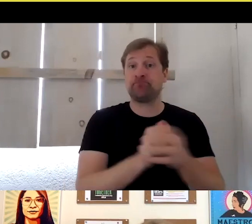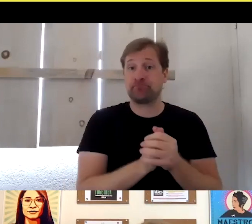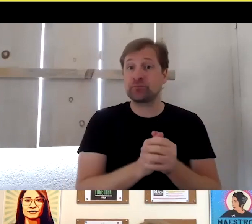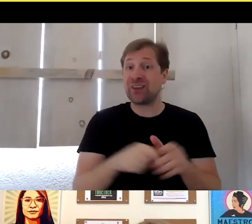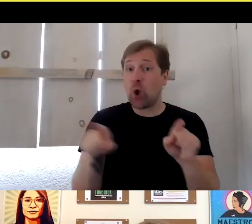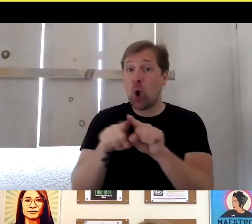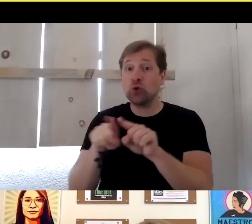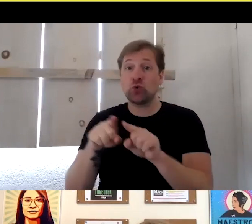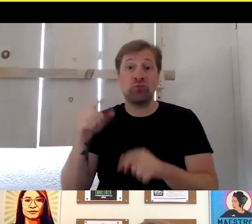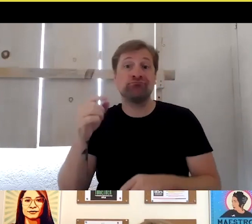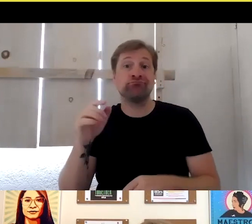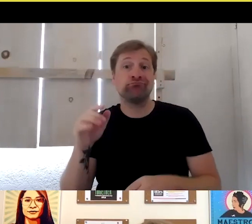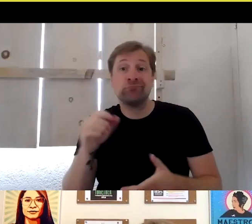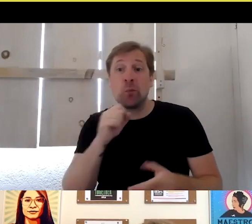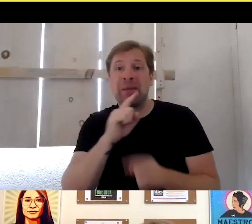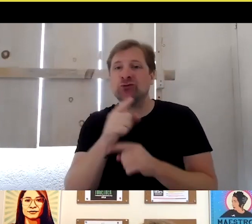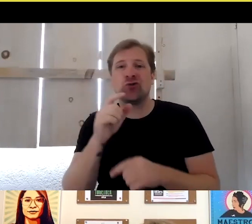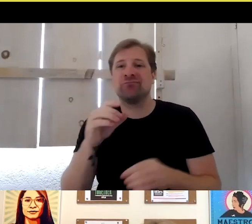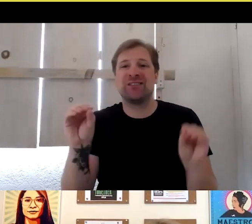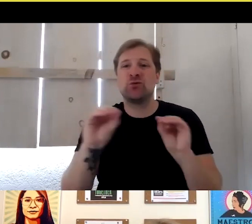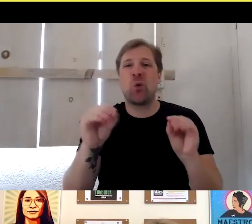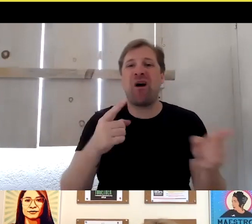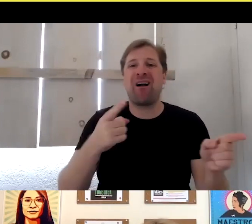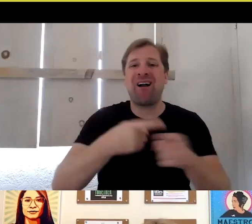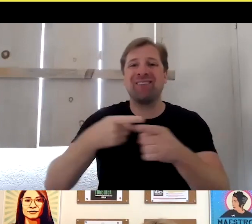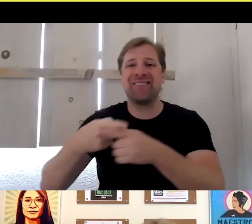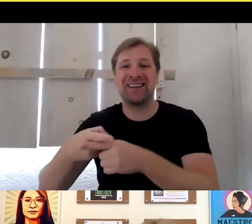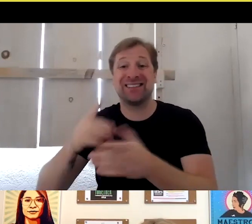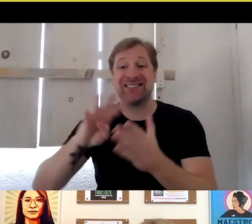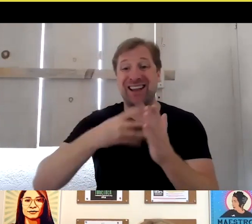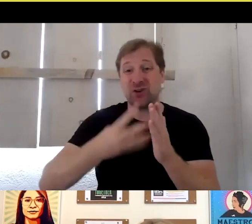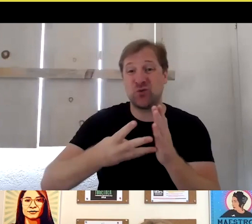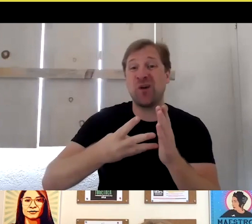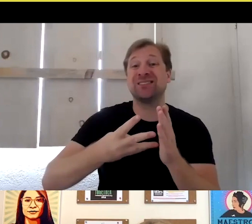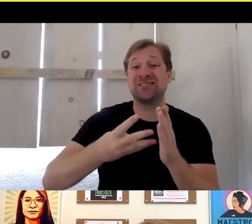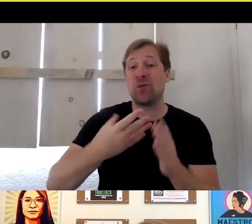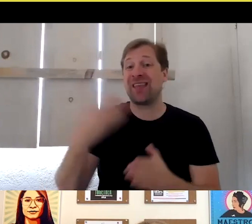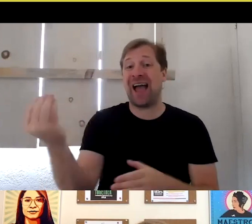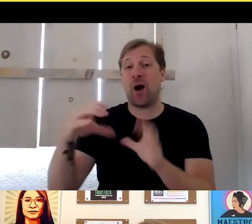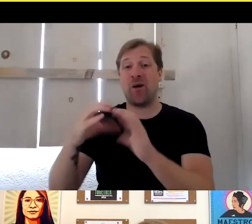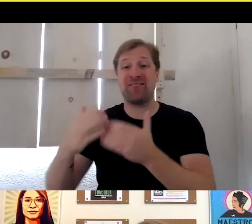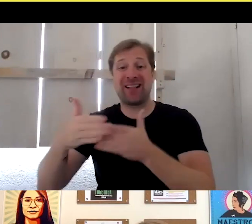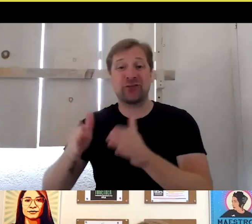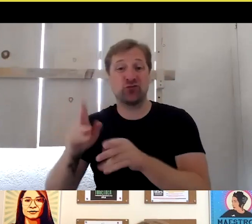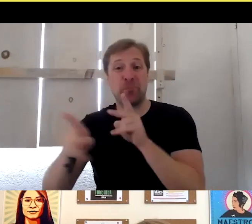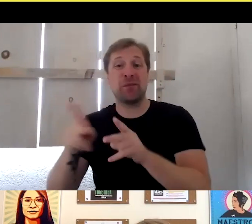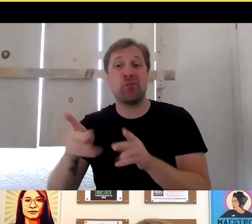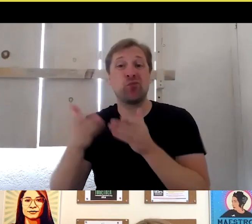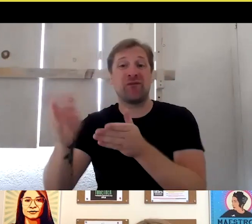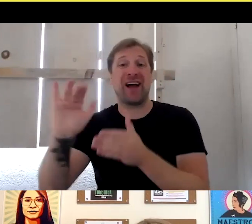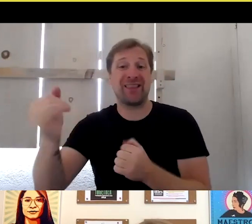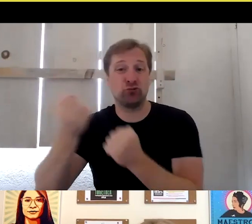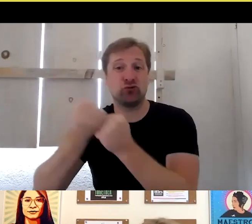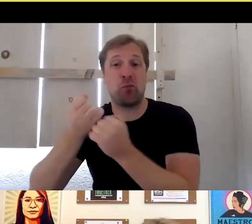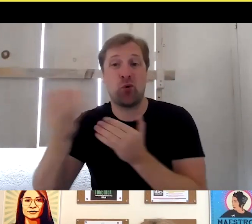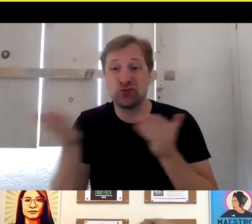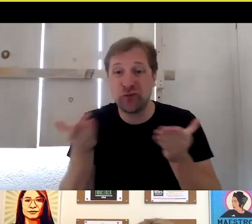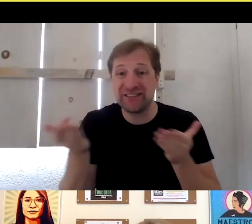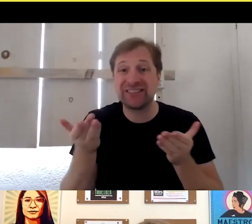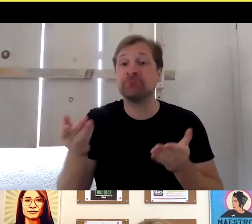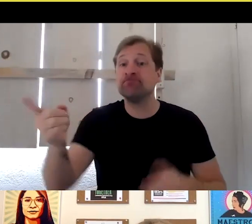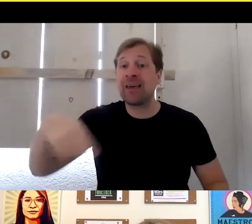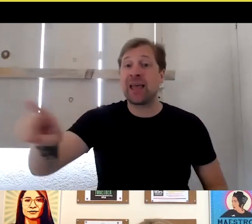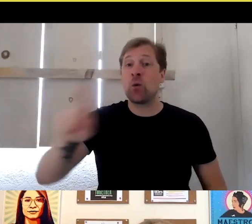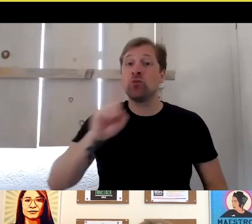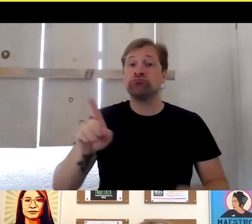ensure that there's not going to be conflicts in schedules with out-of-classroom personnel offering support services to our students, they will